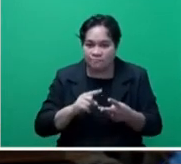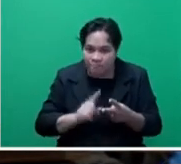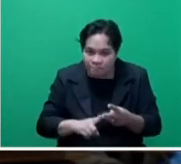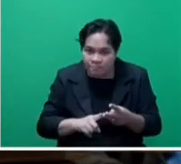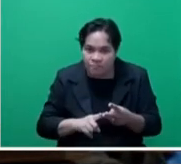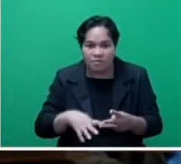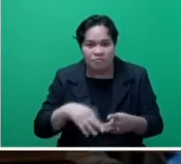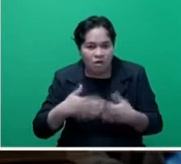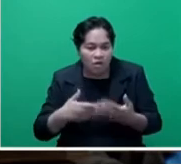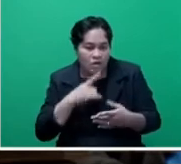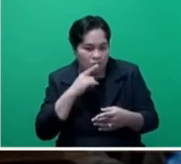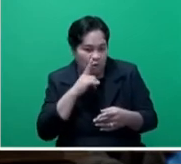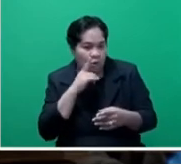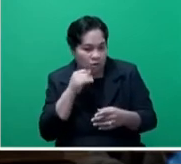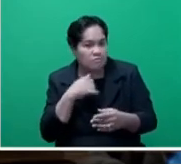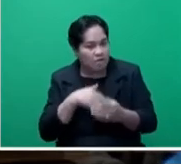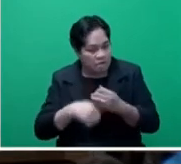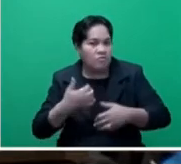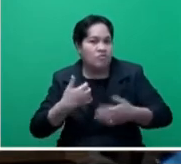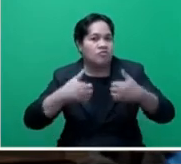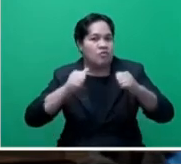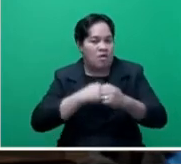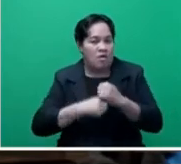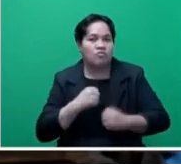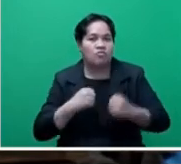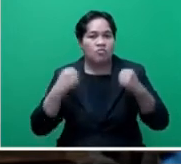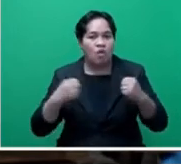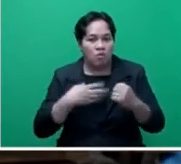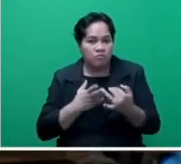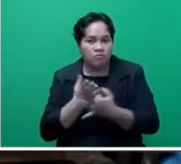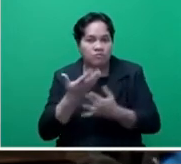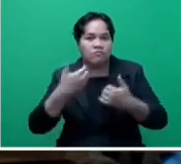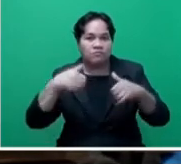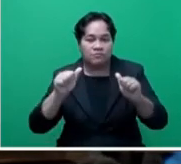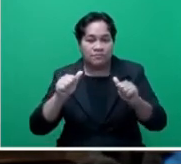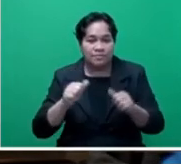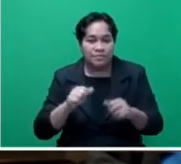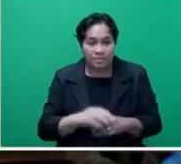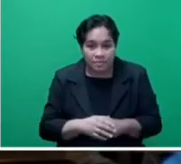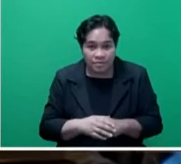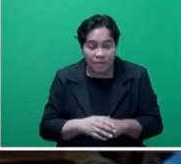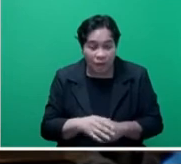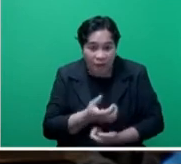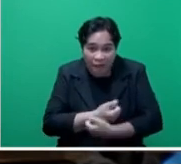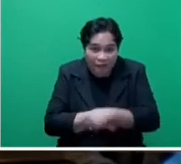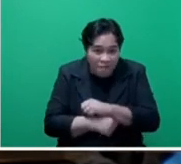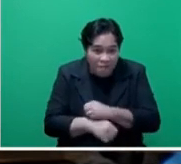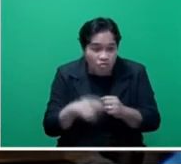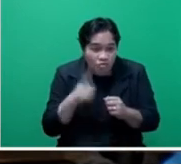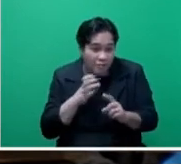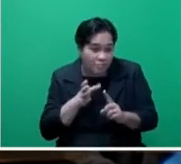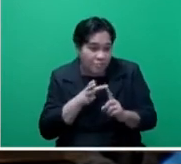and committed, thus we came out stronger. Mr. Speaker, sir, at the helm of our efforts to contain